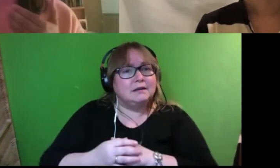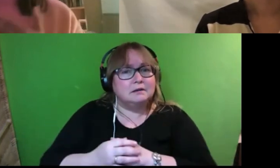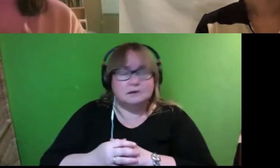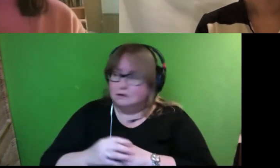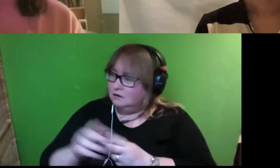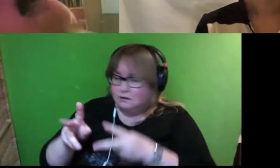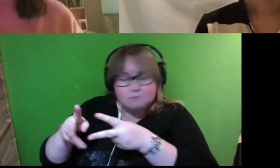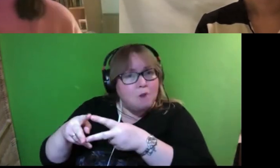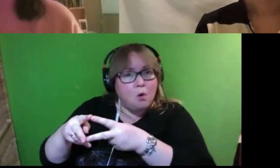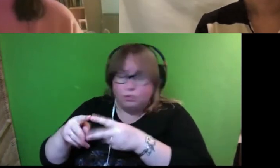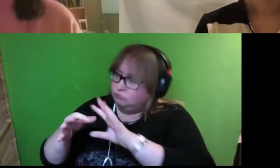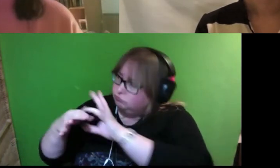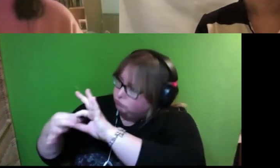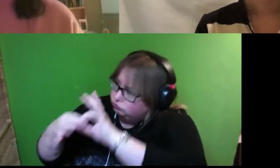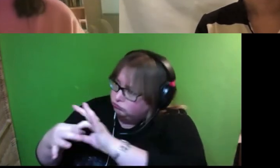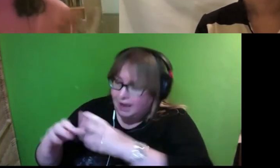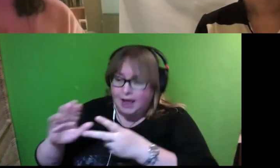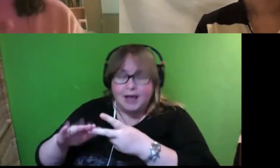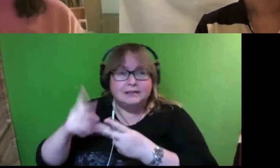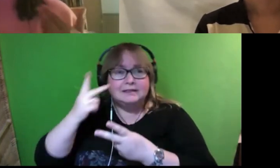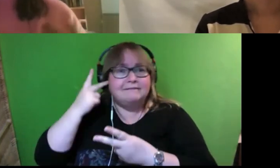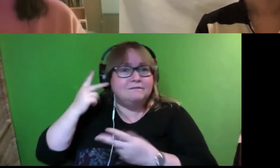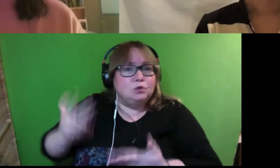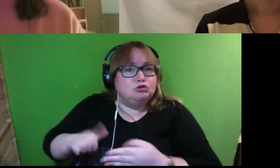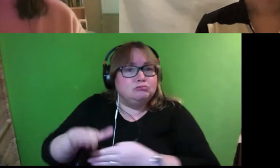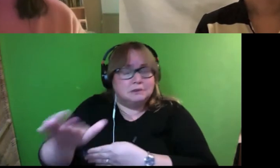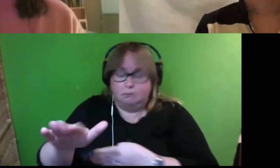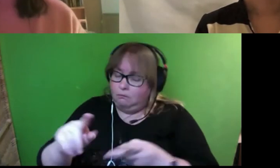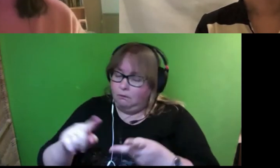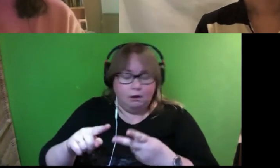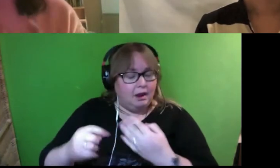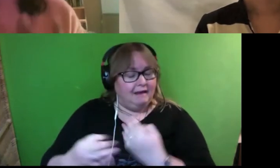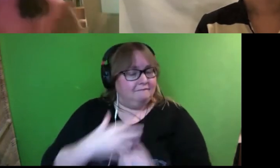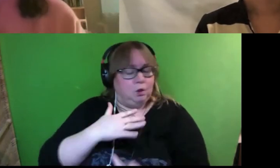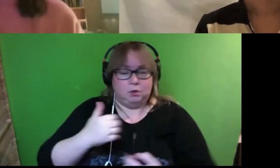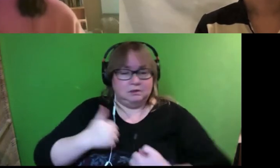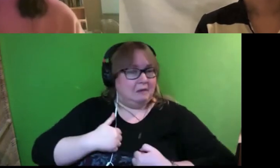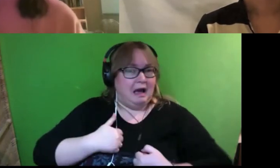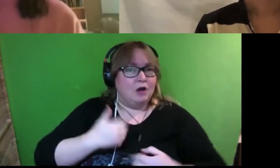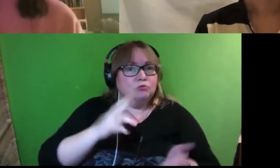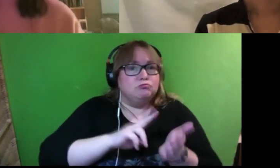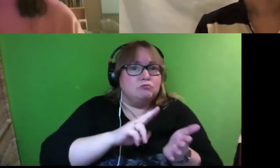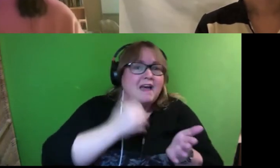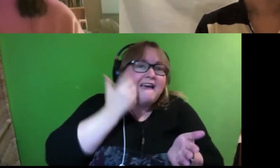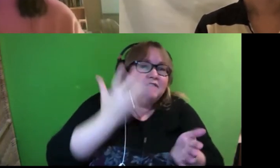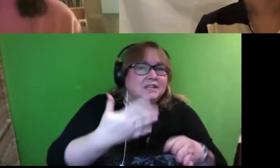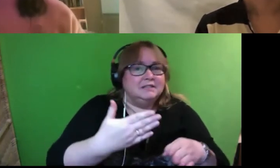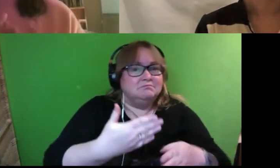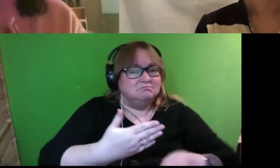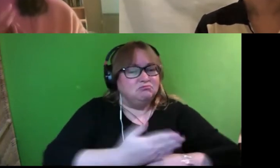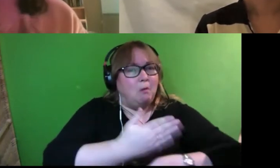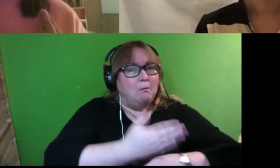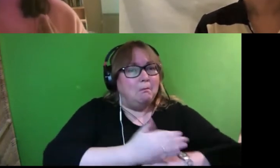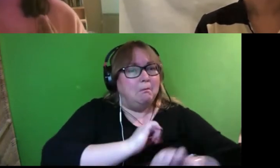has infiltrated like even my day job, and infiltrated like my contributions at my day job, for example,